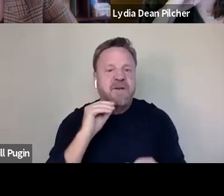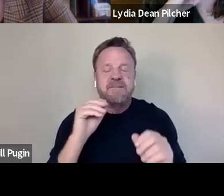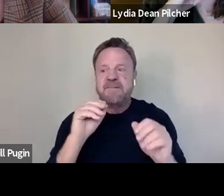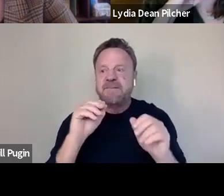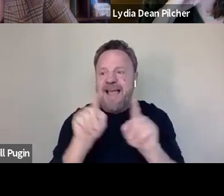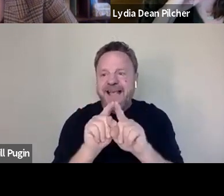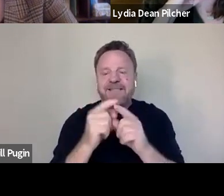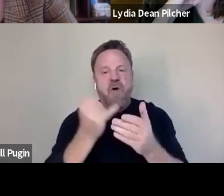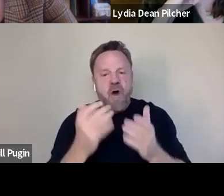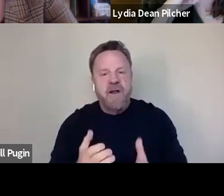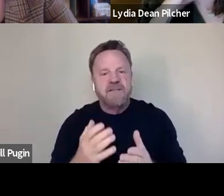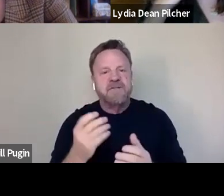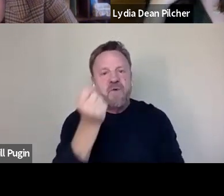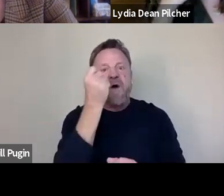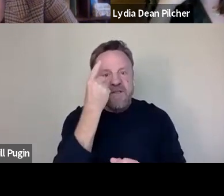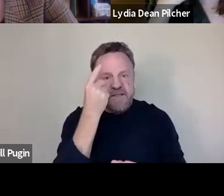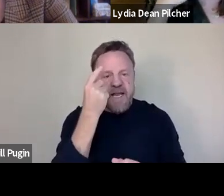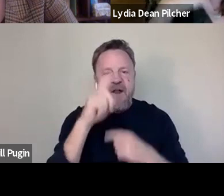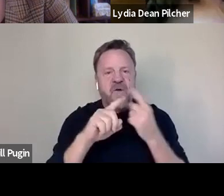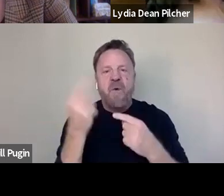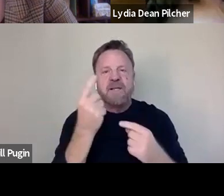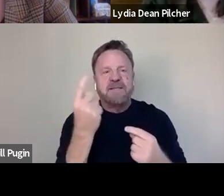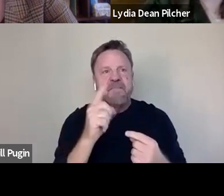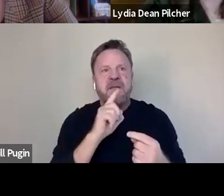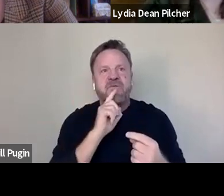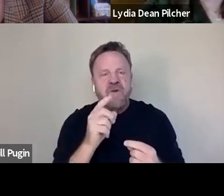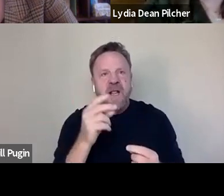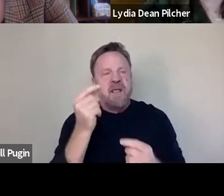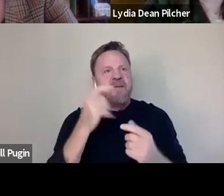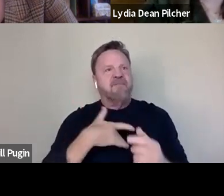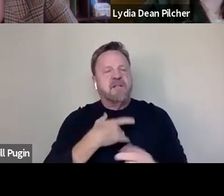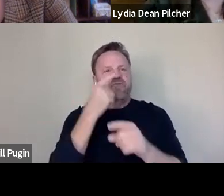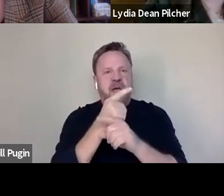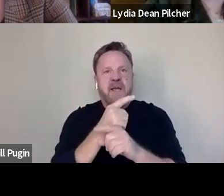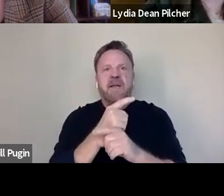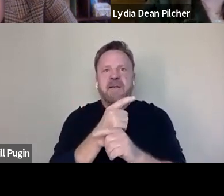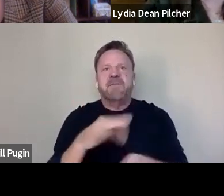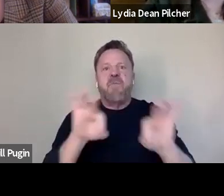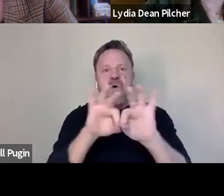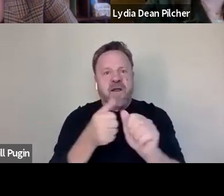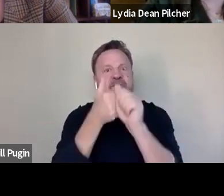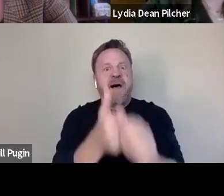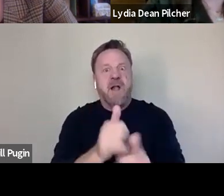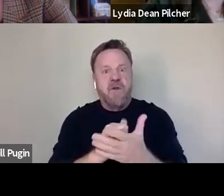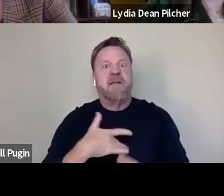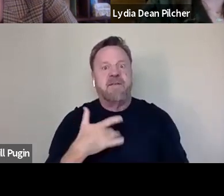understand like when something clicks, it's like it's really meaningful, and follow it.